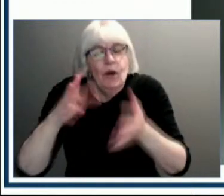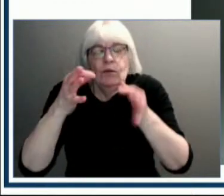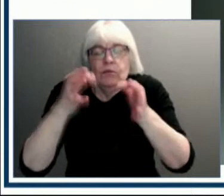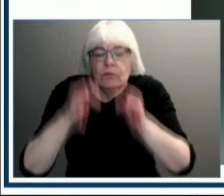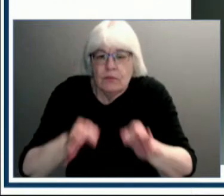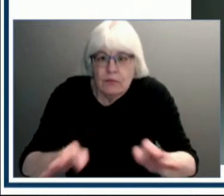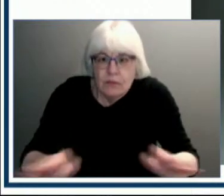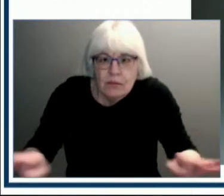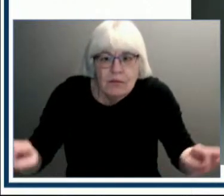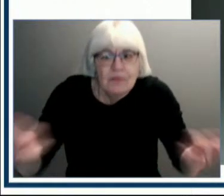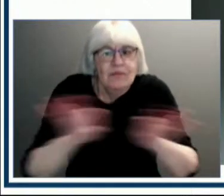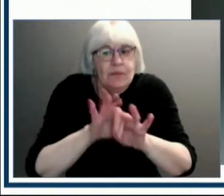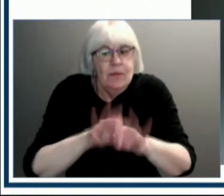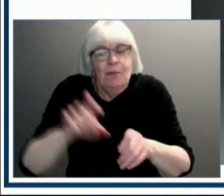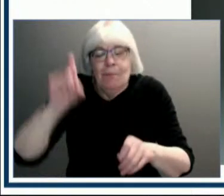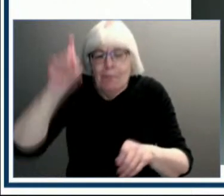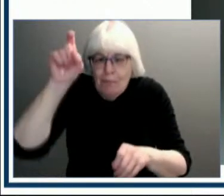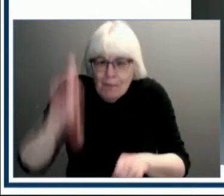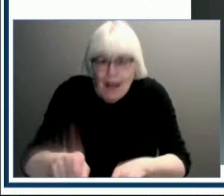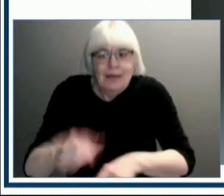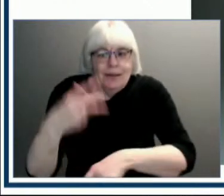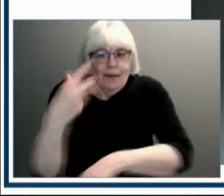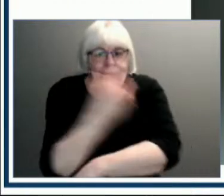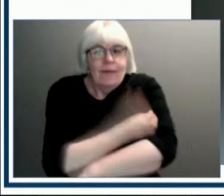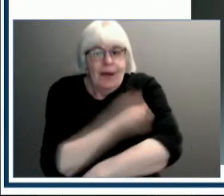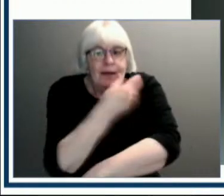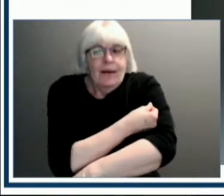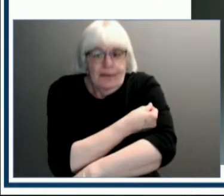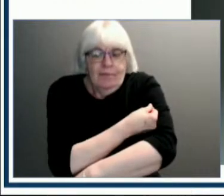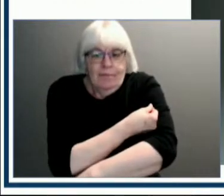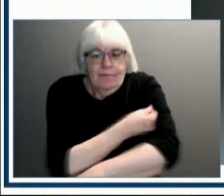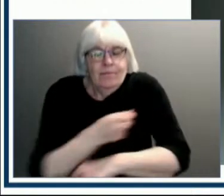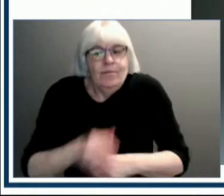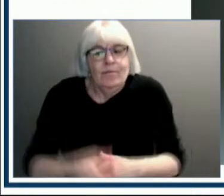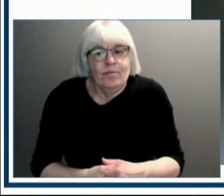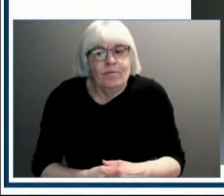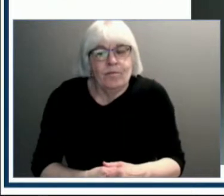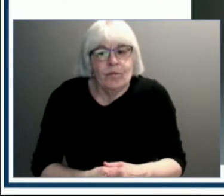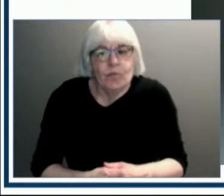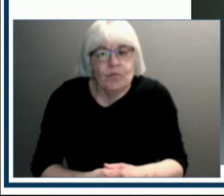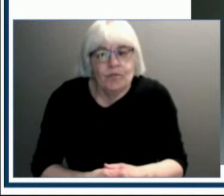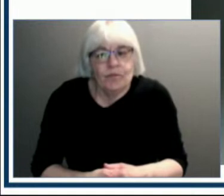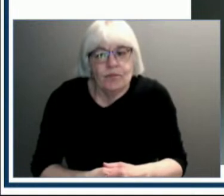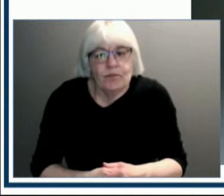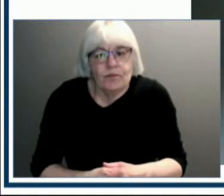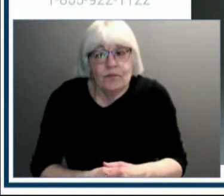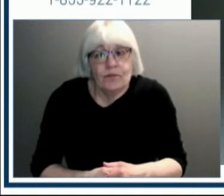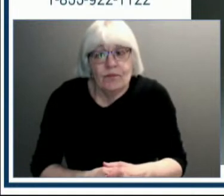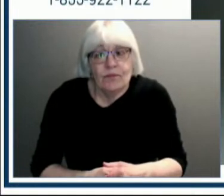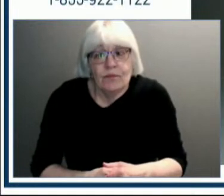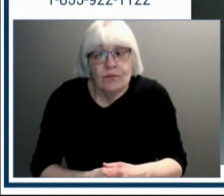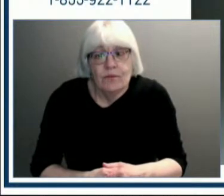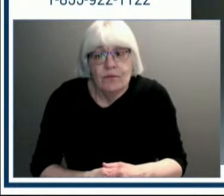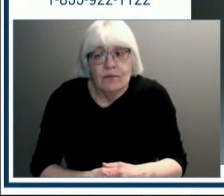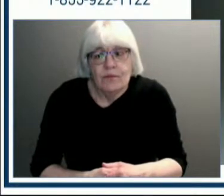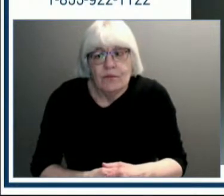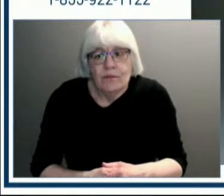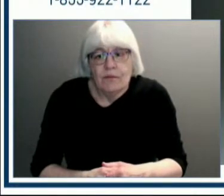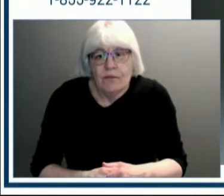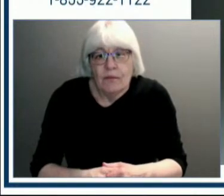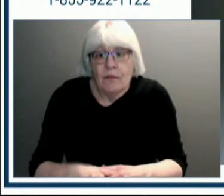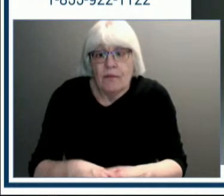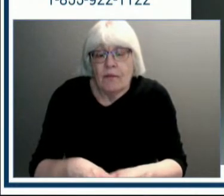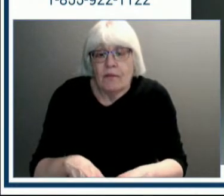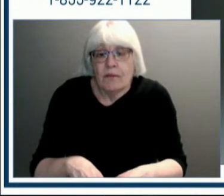vaccinated. We are looking at, as I said, we got that modeling that we're refining on the hospitalizations.